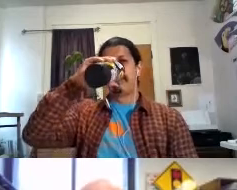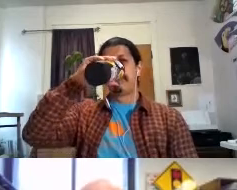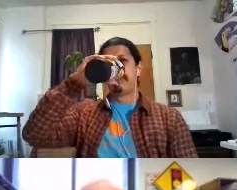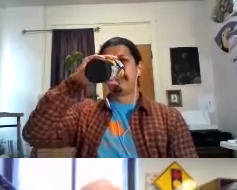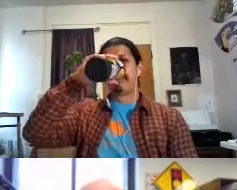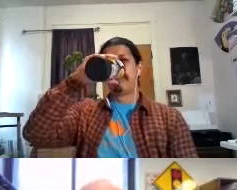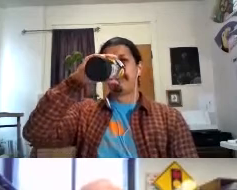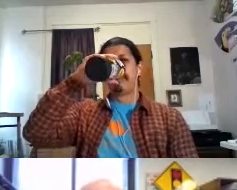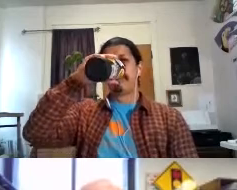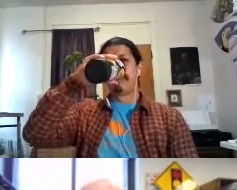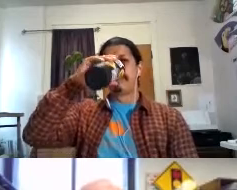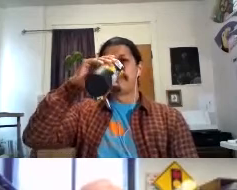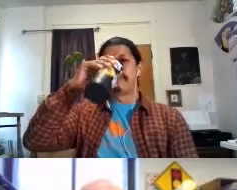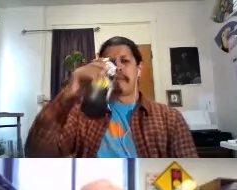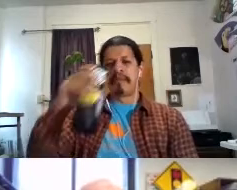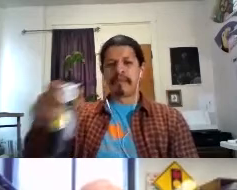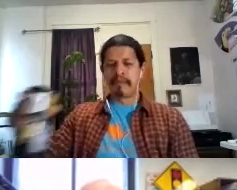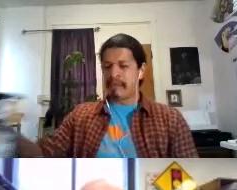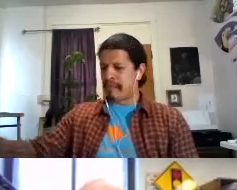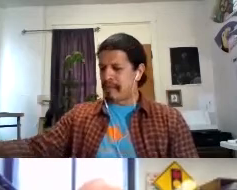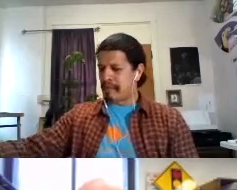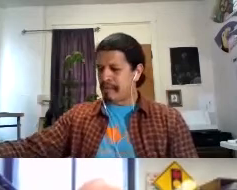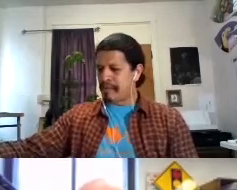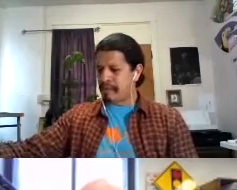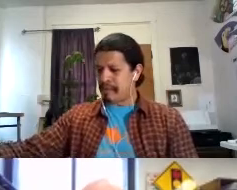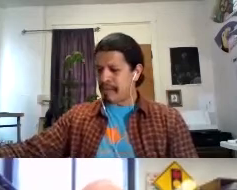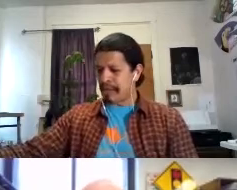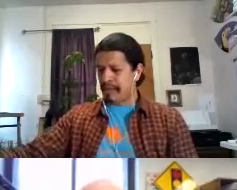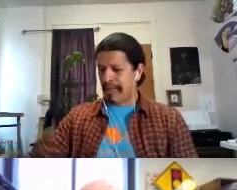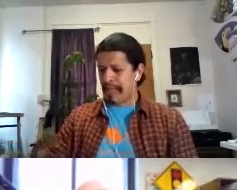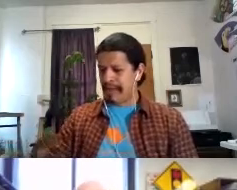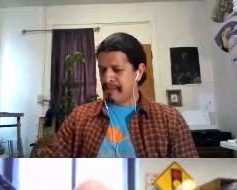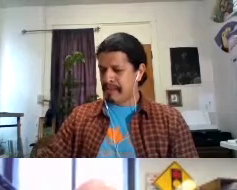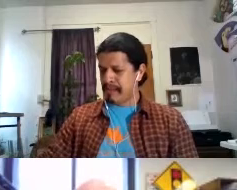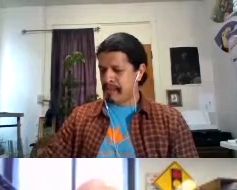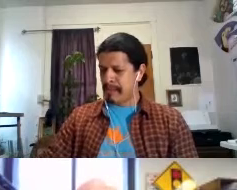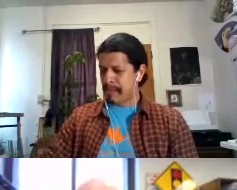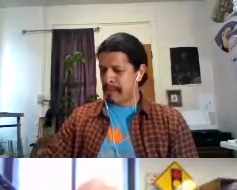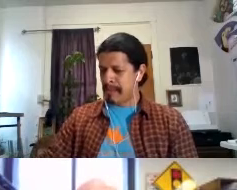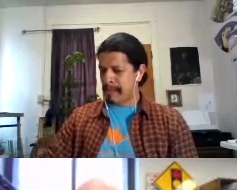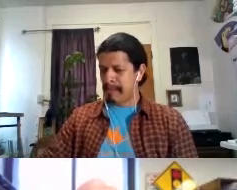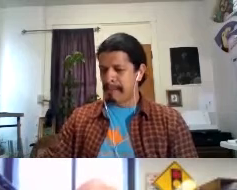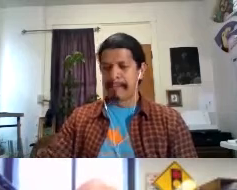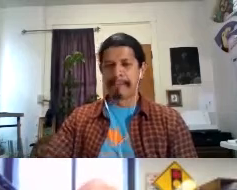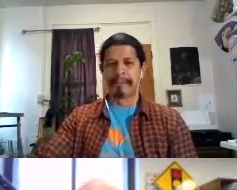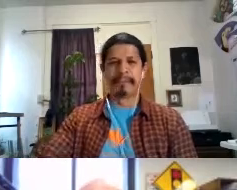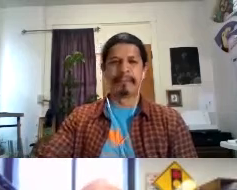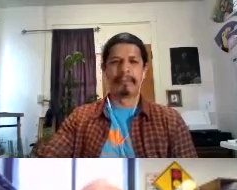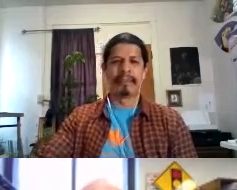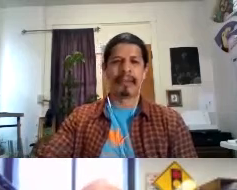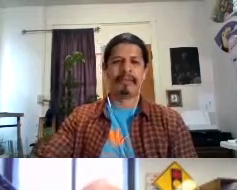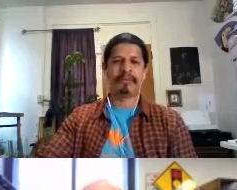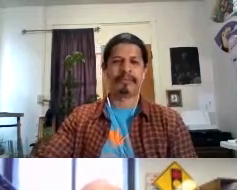meetings on that and several more targeted stakeholder meetings. We will review that work at the end of this